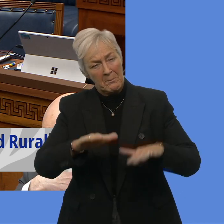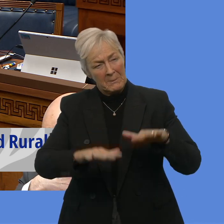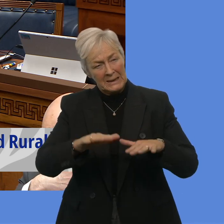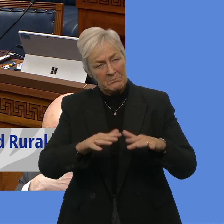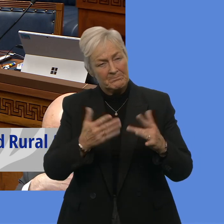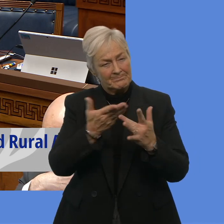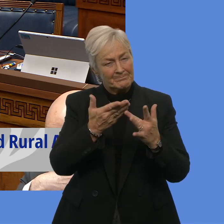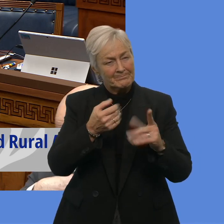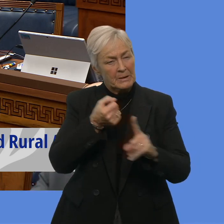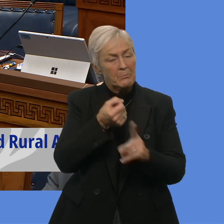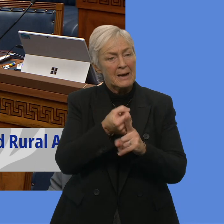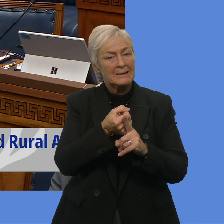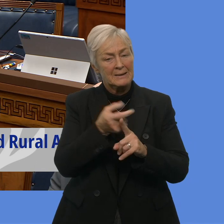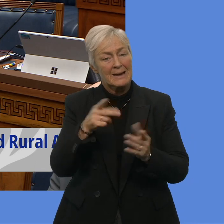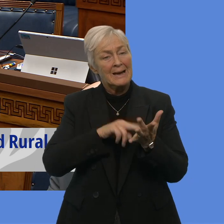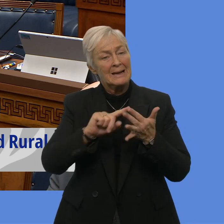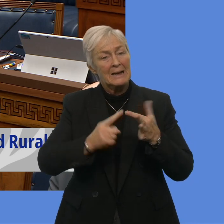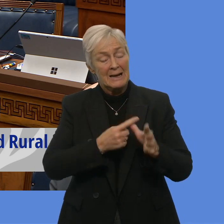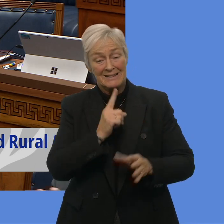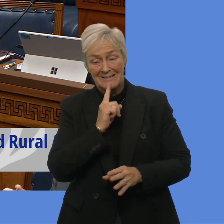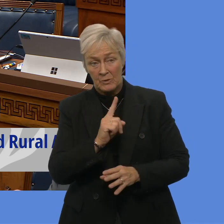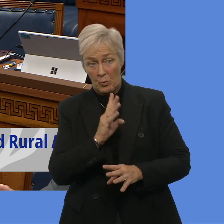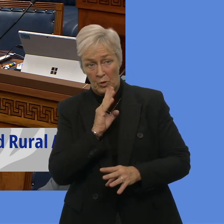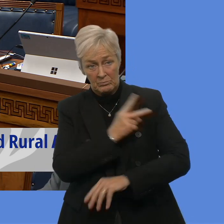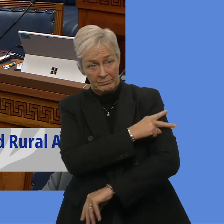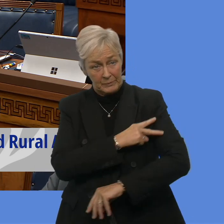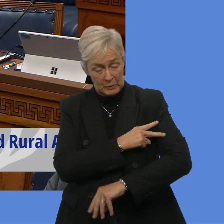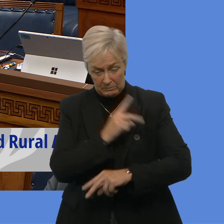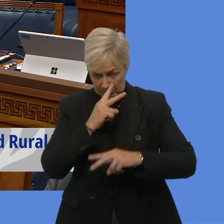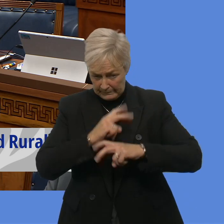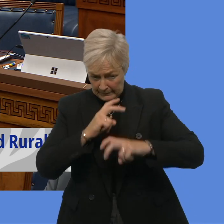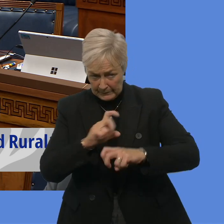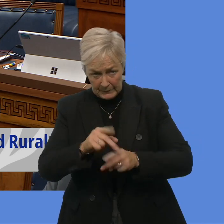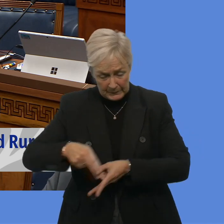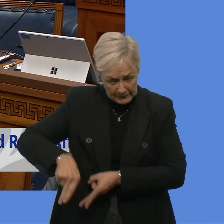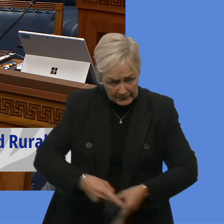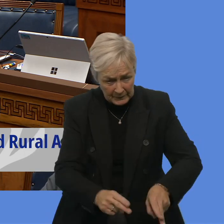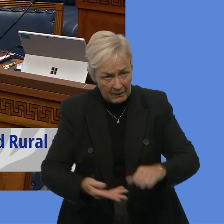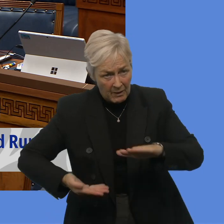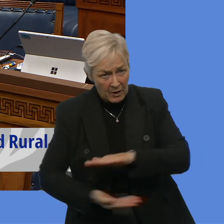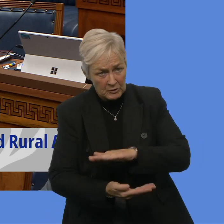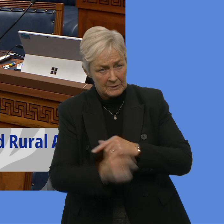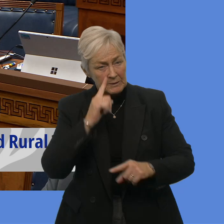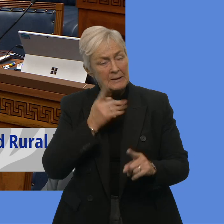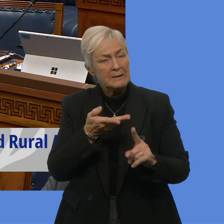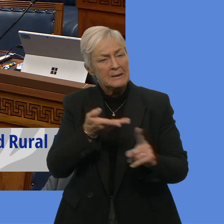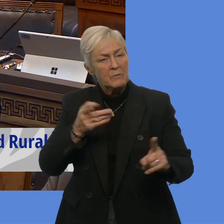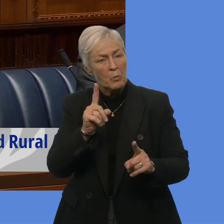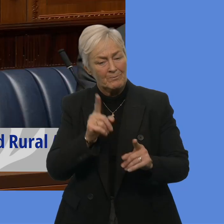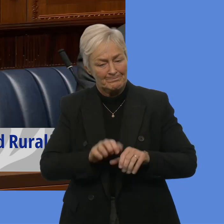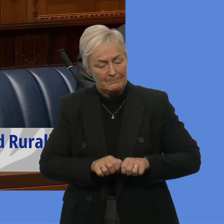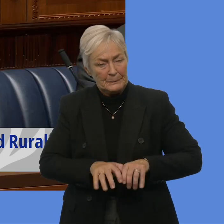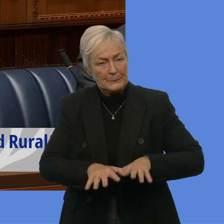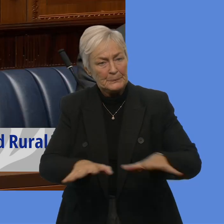environmental impact. NEA water quality inspectors carried out an examination of the drainage system in the area with a view to identifying the source of the pollution.